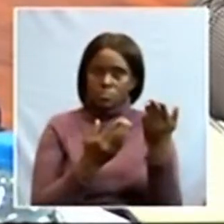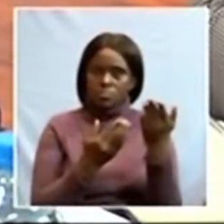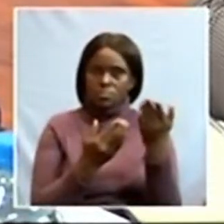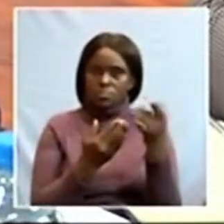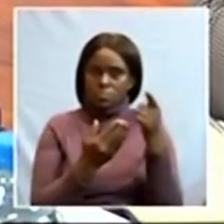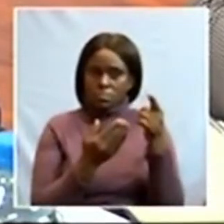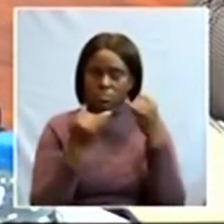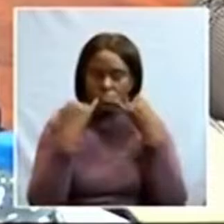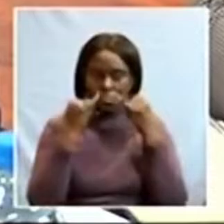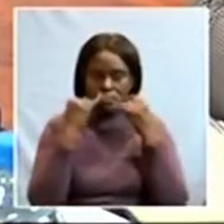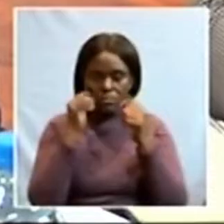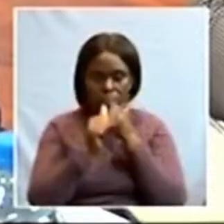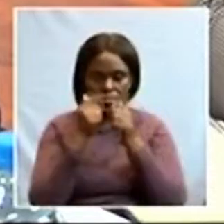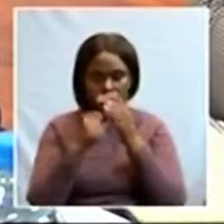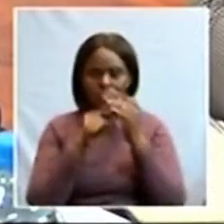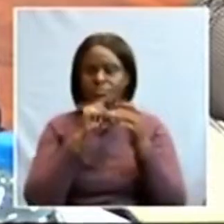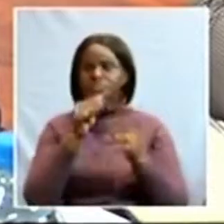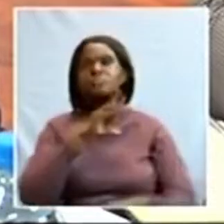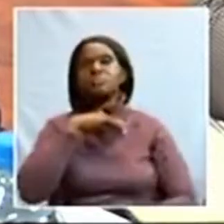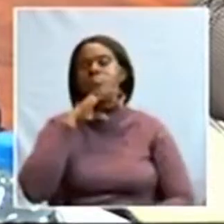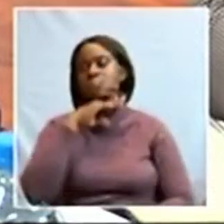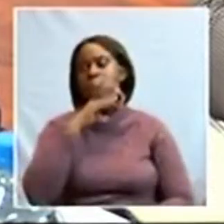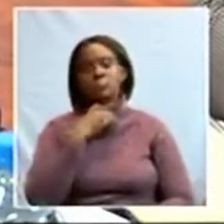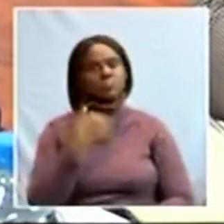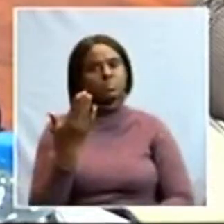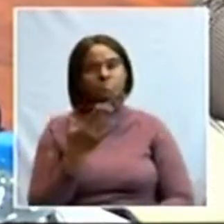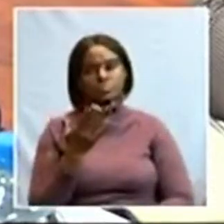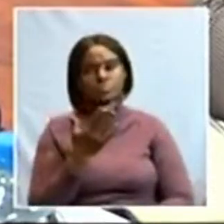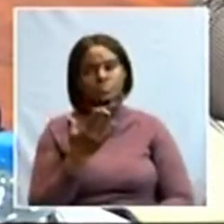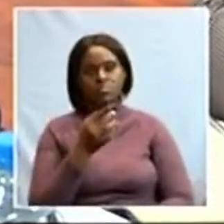the information which is not adequately